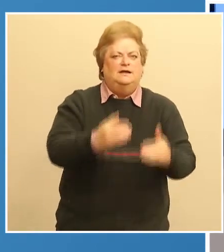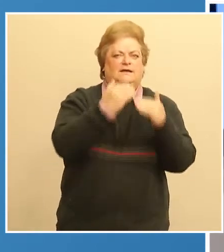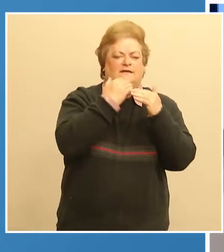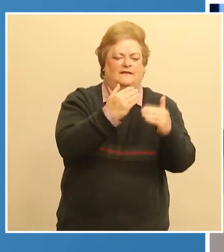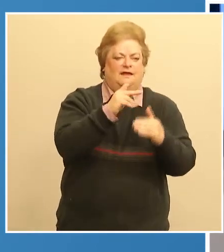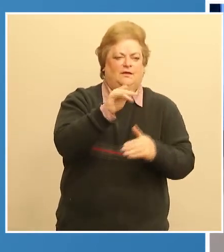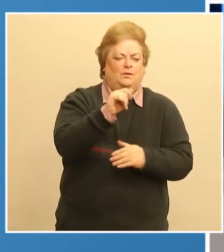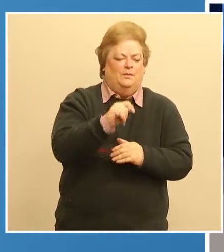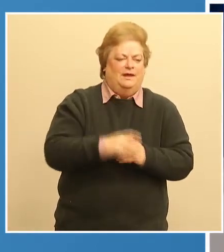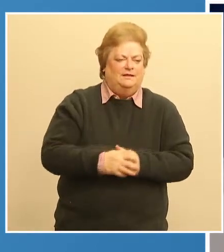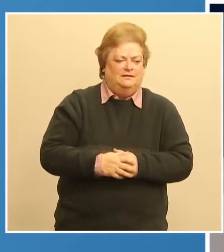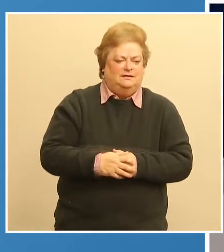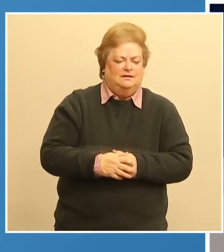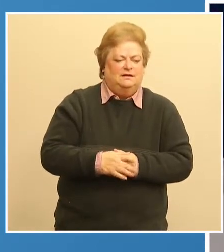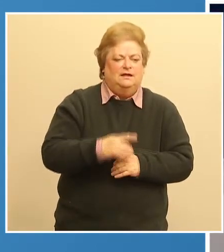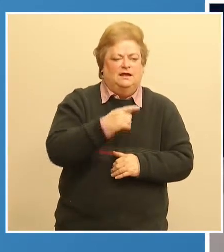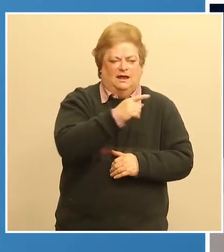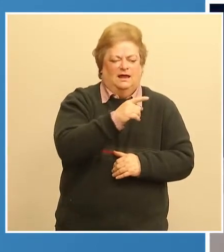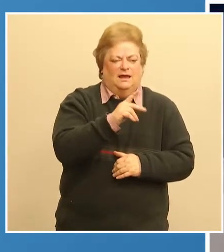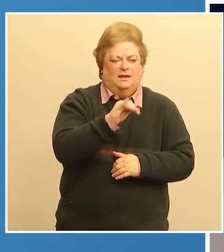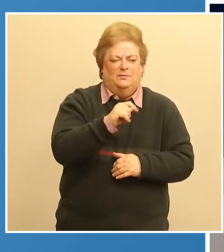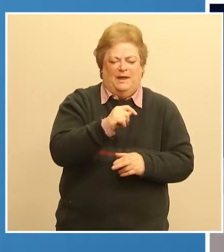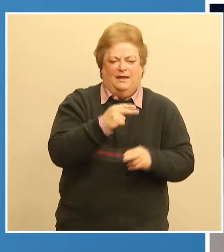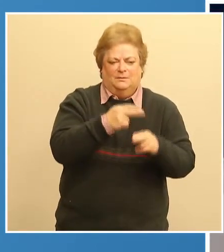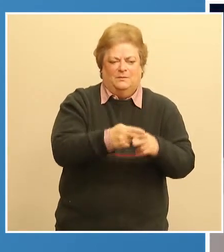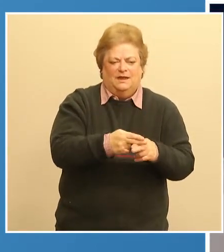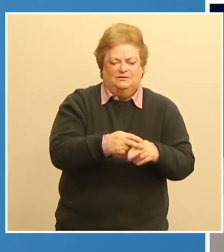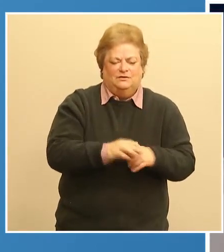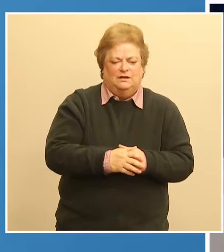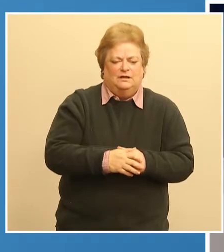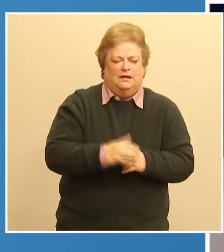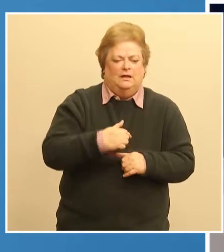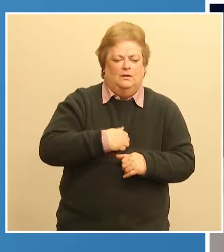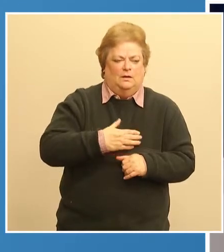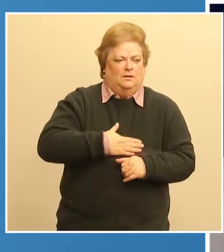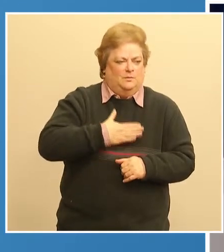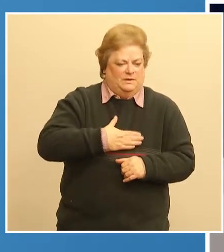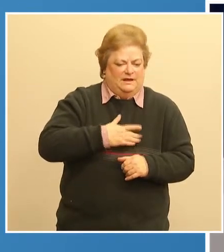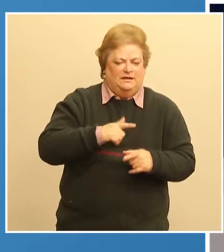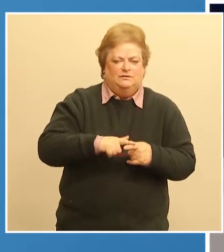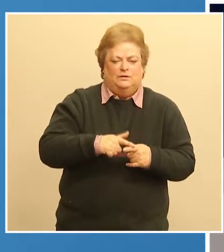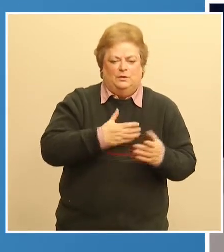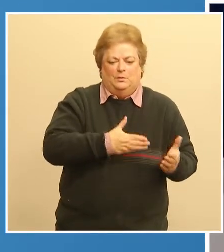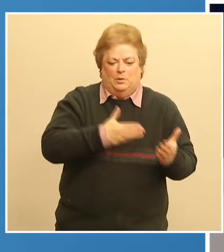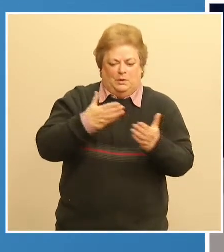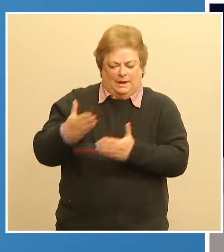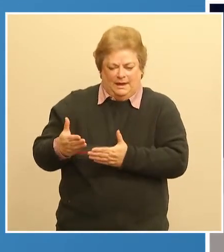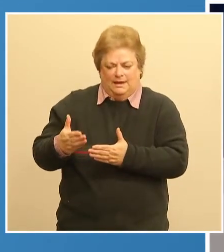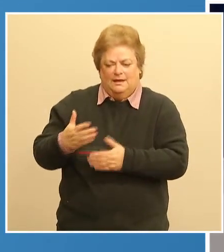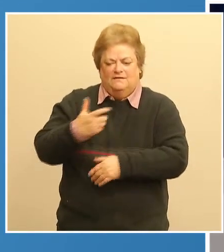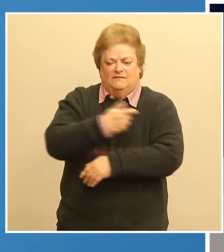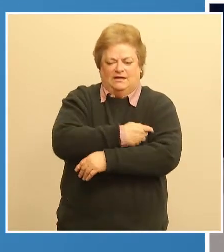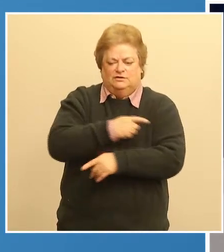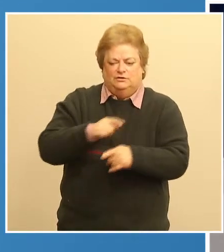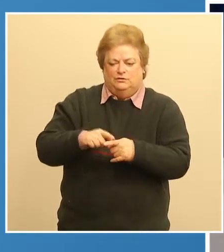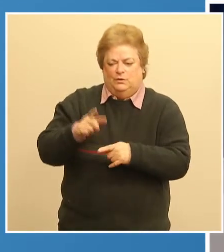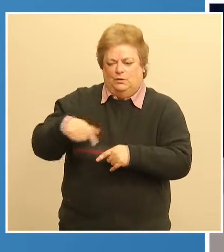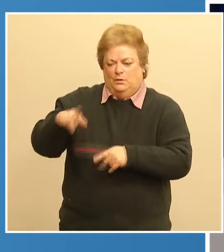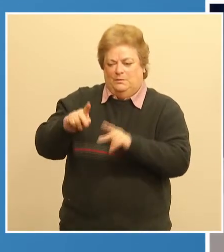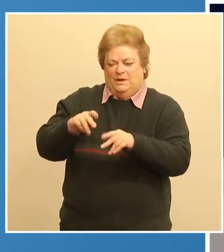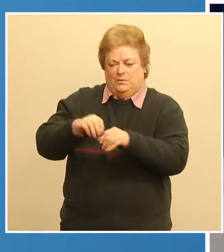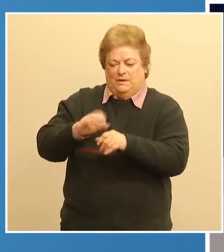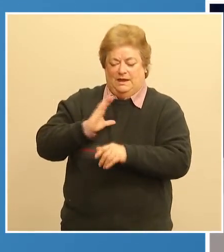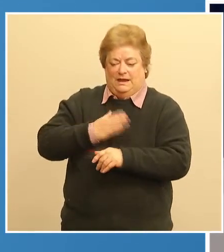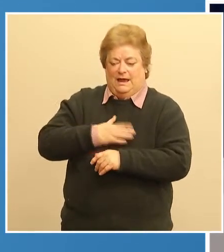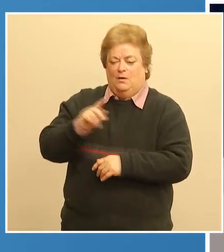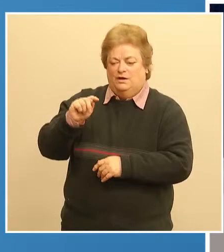Thank you, Pat. As she mentioned, Tabitha is pleased to be a part of bringing vaccinations to those who live in our community